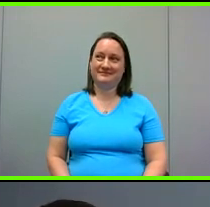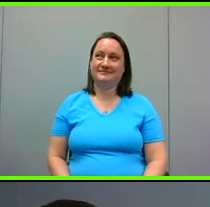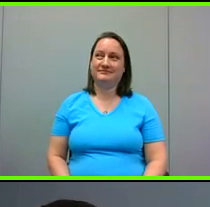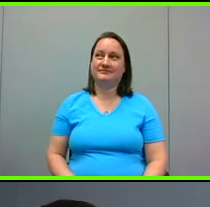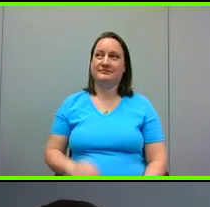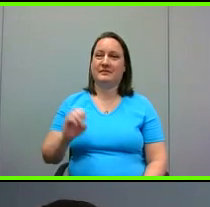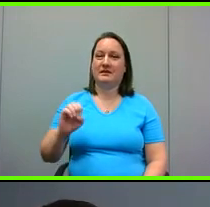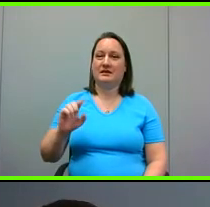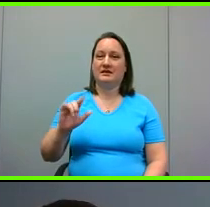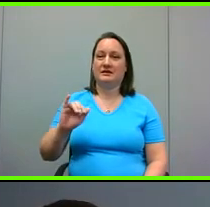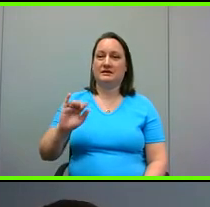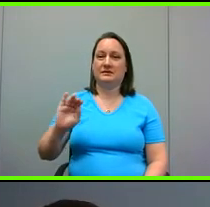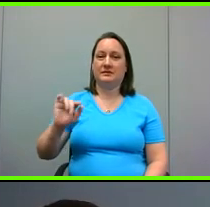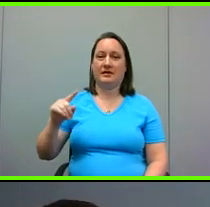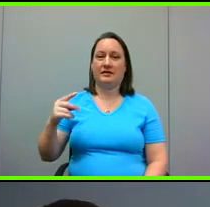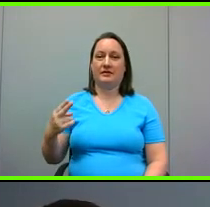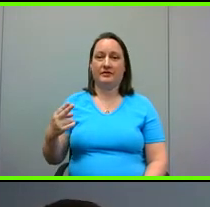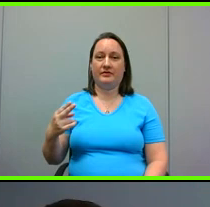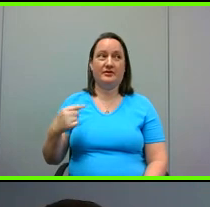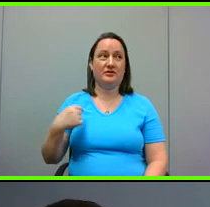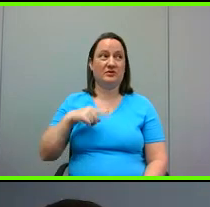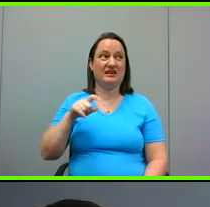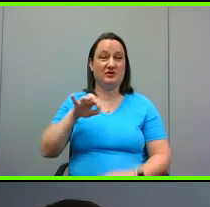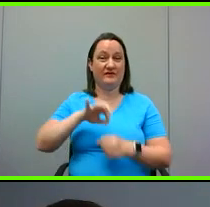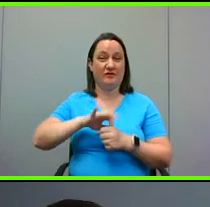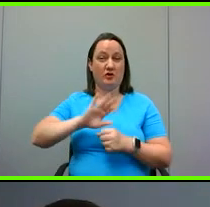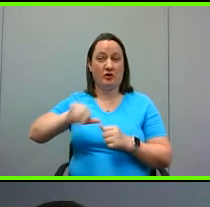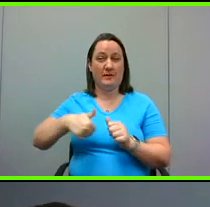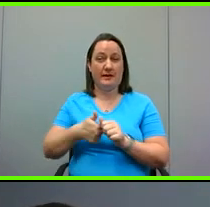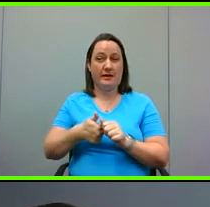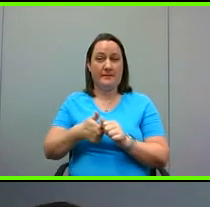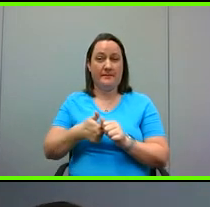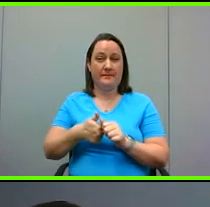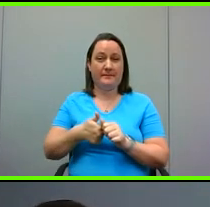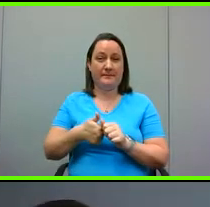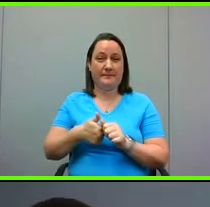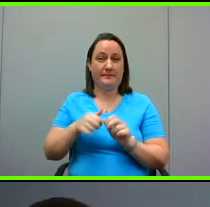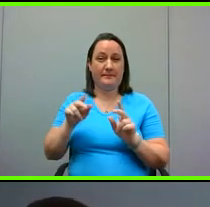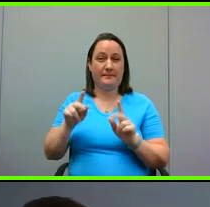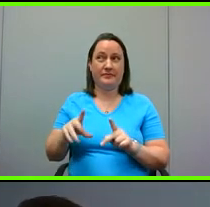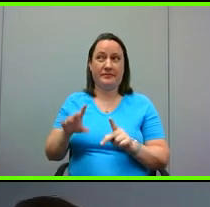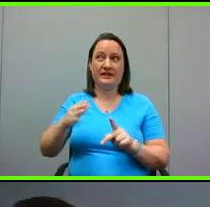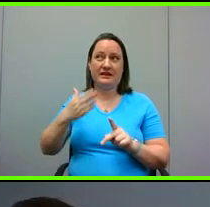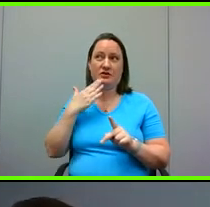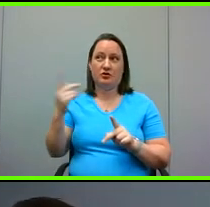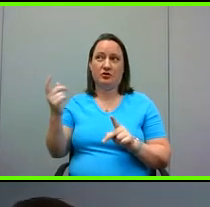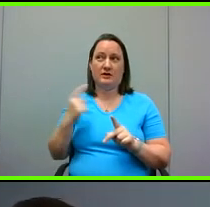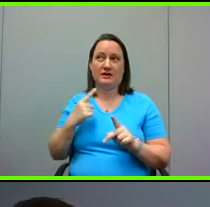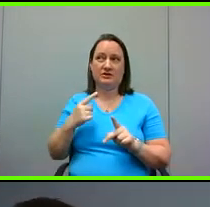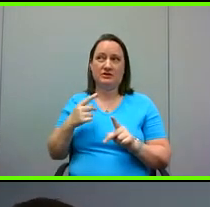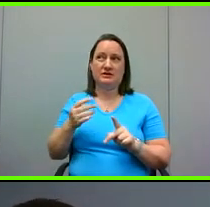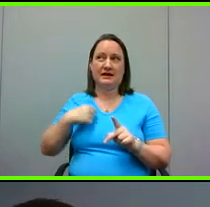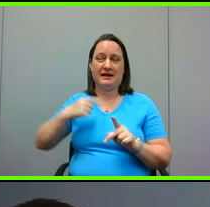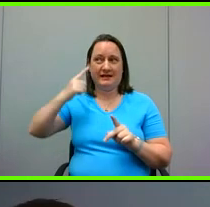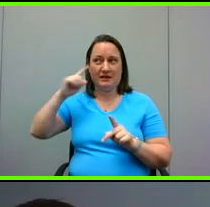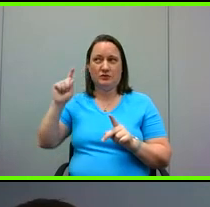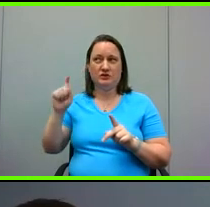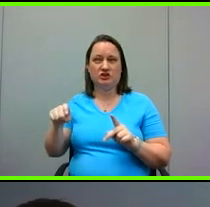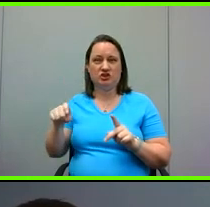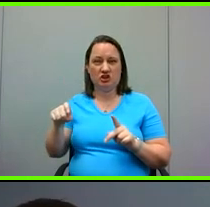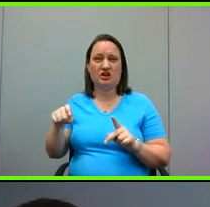And Elizabeth, Do we need to vote on the backup? do we need to vote on the backup? That is a good question. I think that we